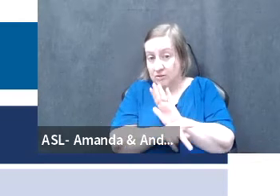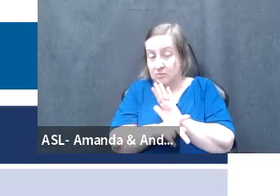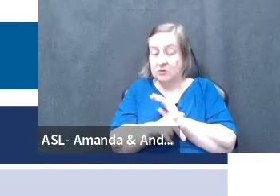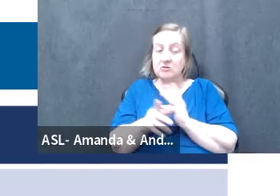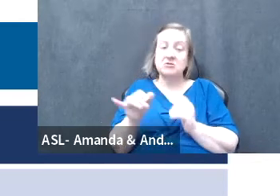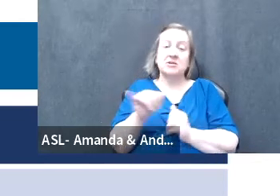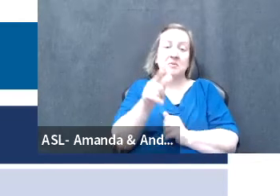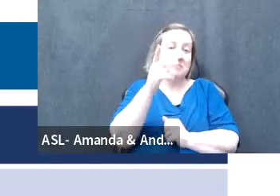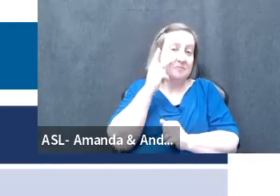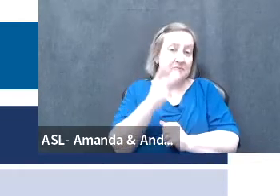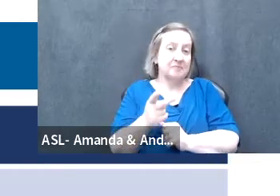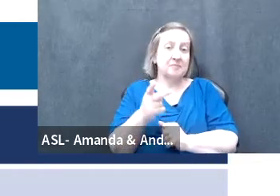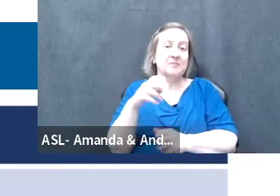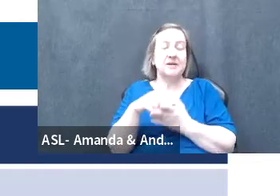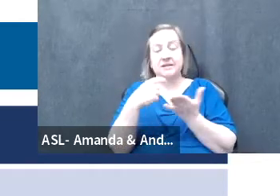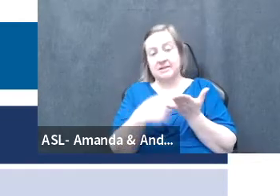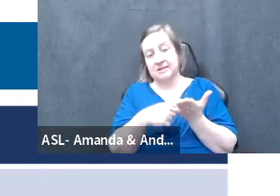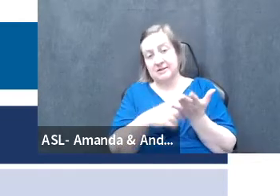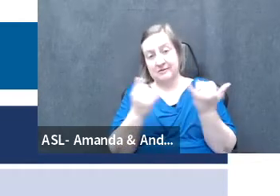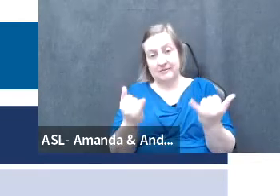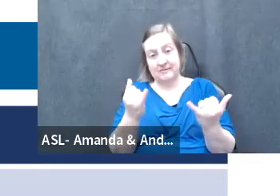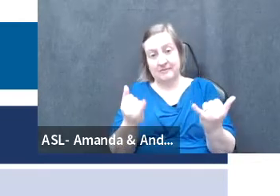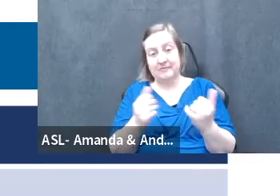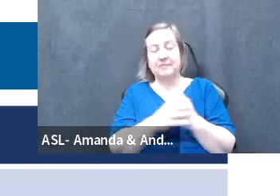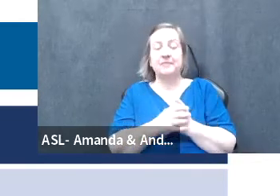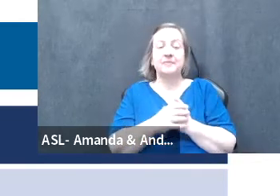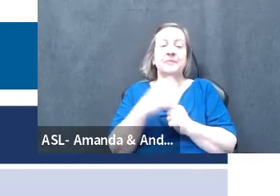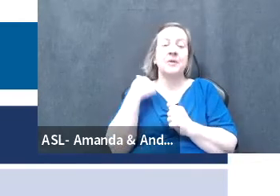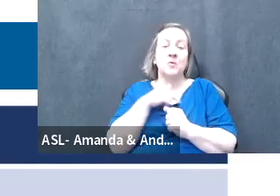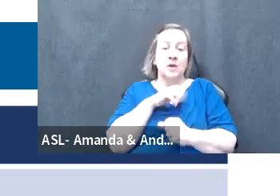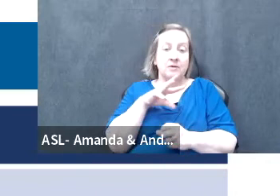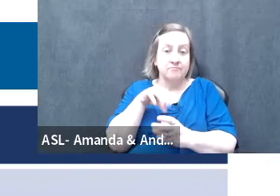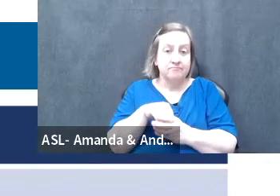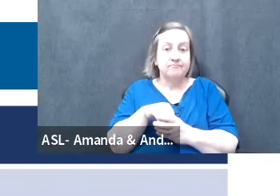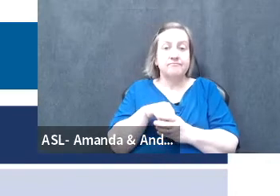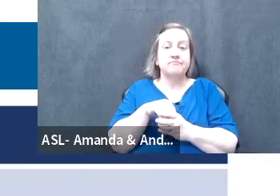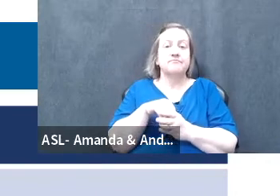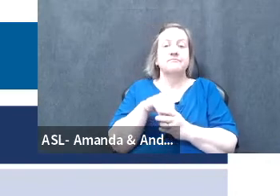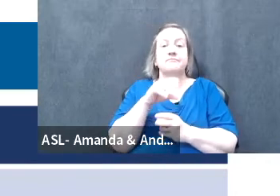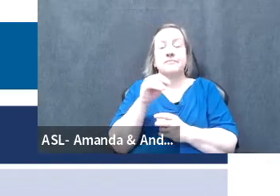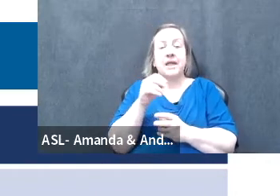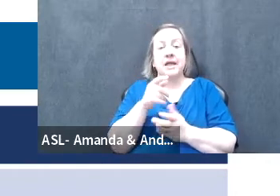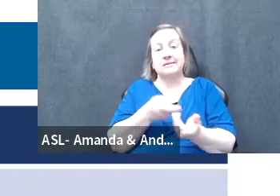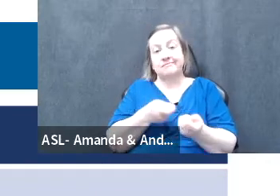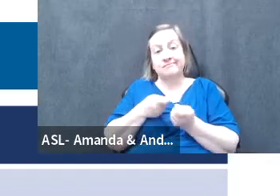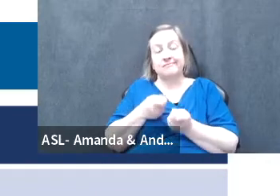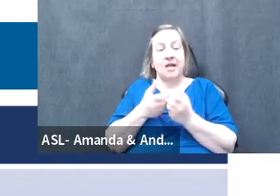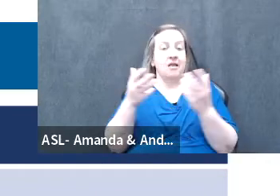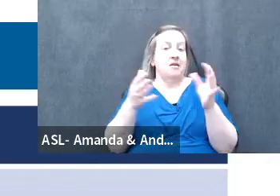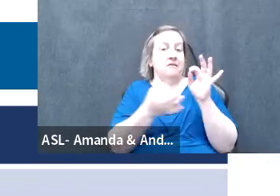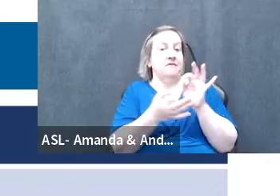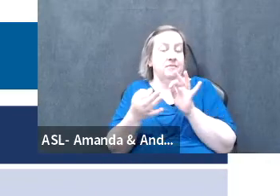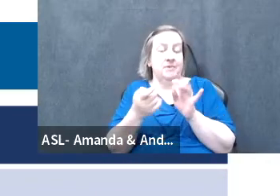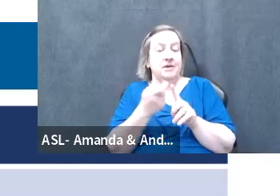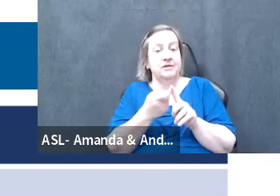the discussion today, we incorporated and elicited lots of feedback